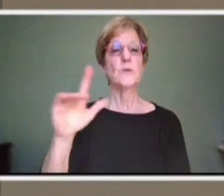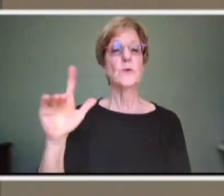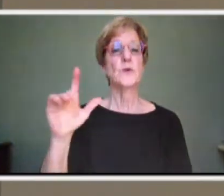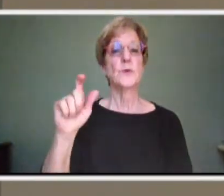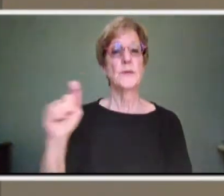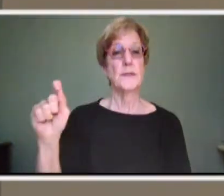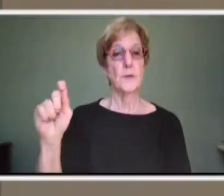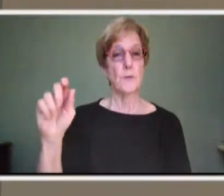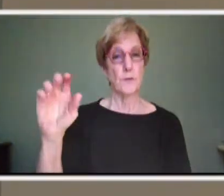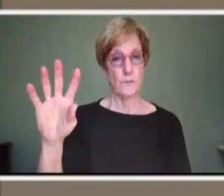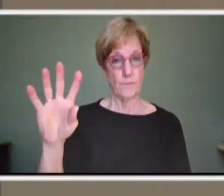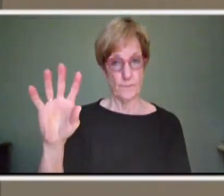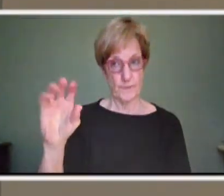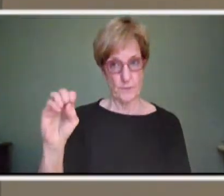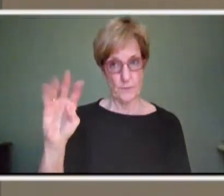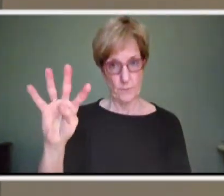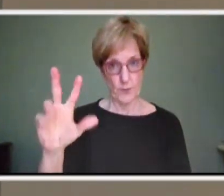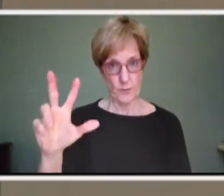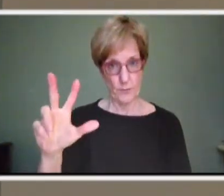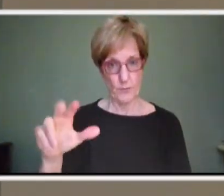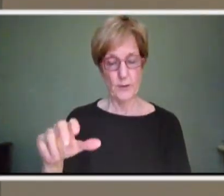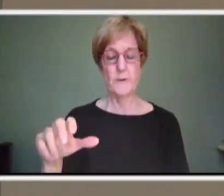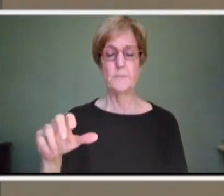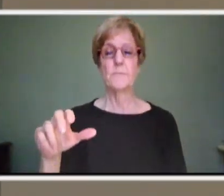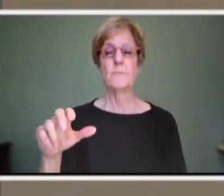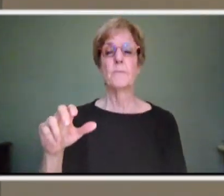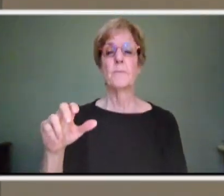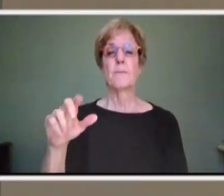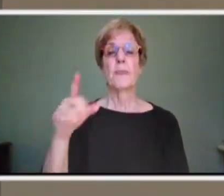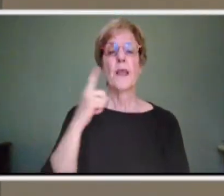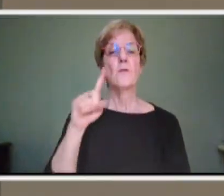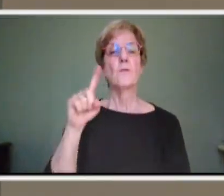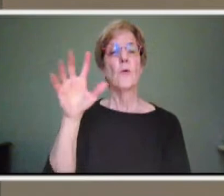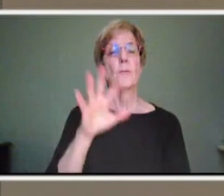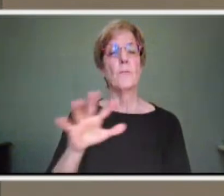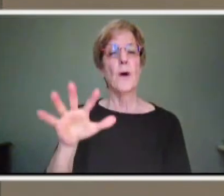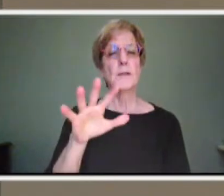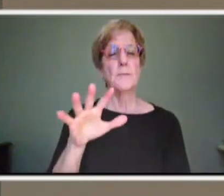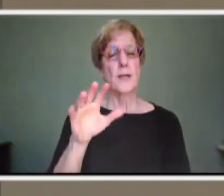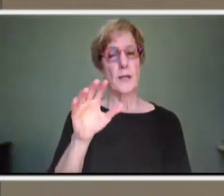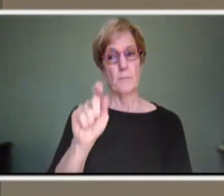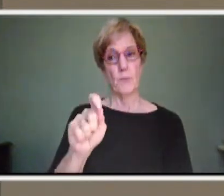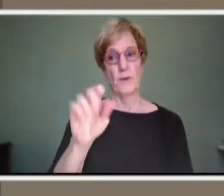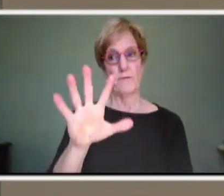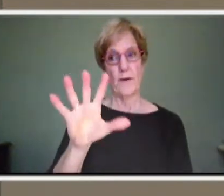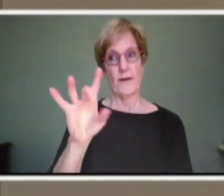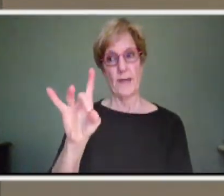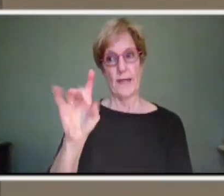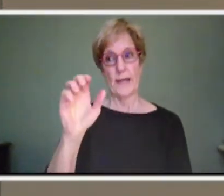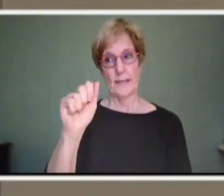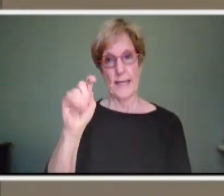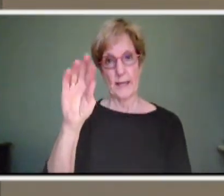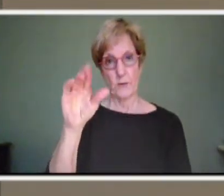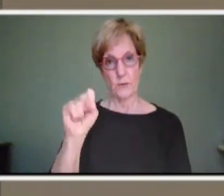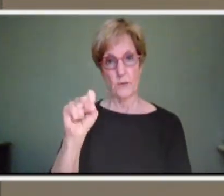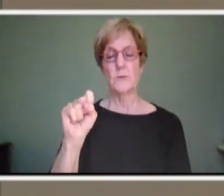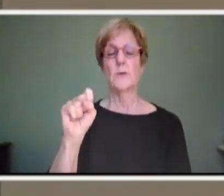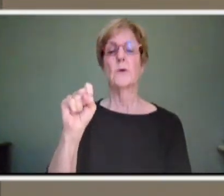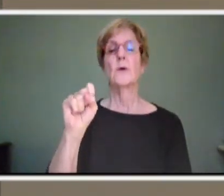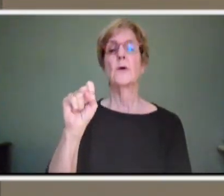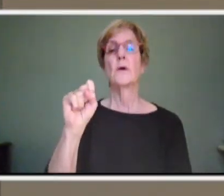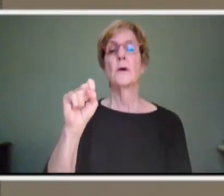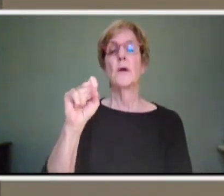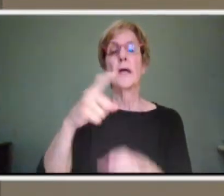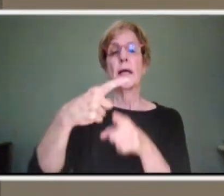2022-043, by Lucrum 7 LLC, for approximately 0.58 acres located on the northwest intersection